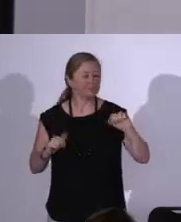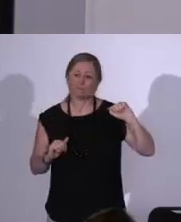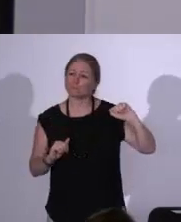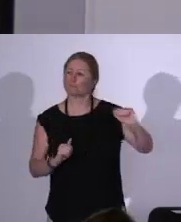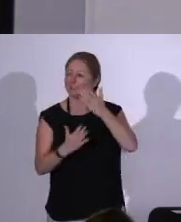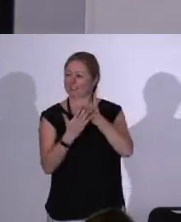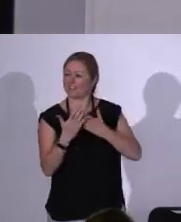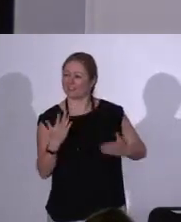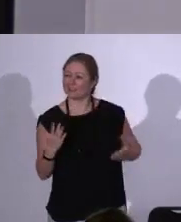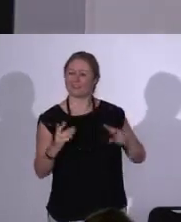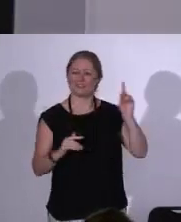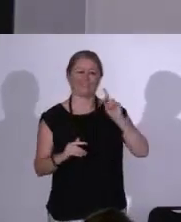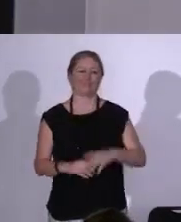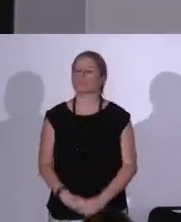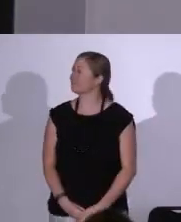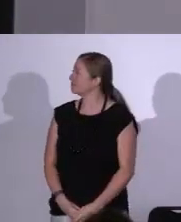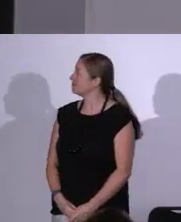everybody shares.